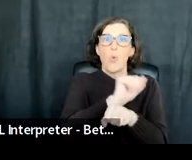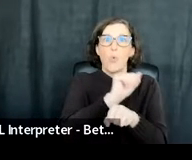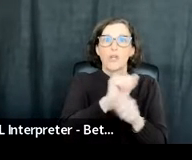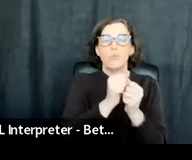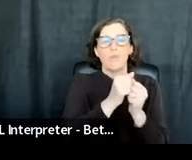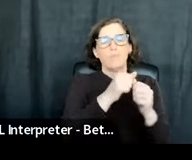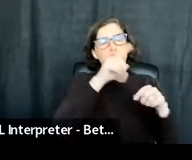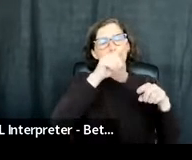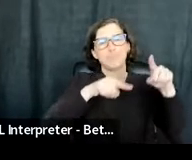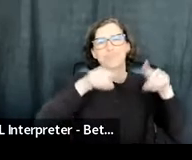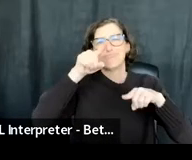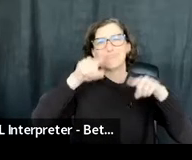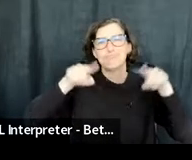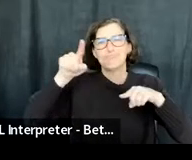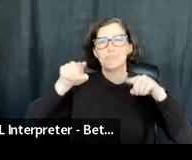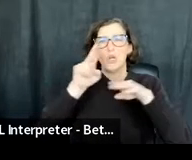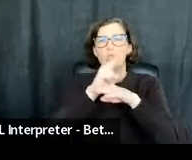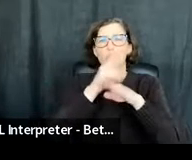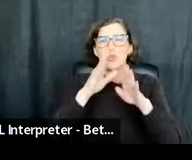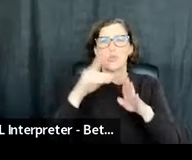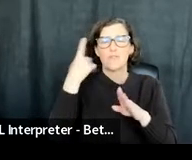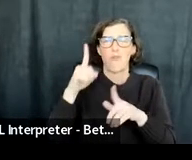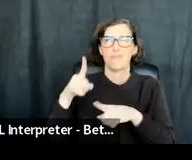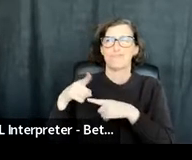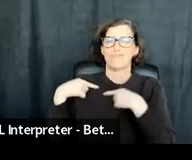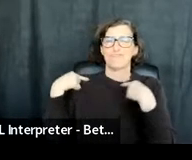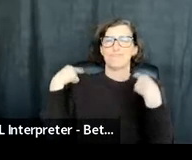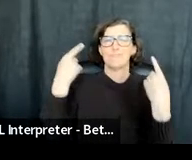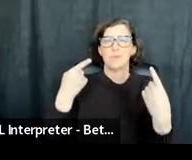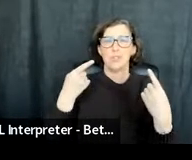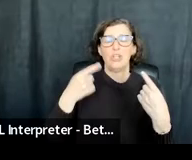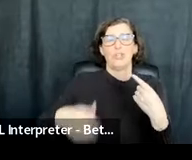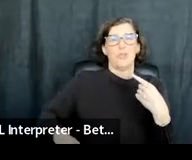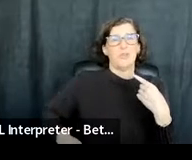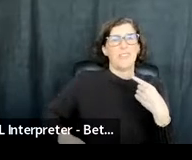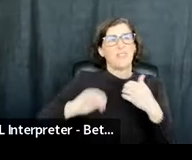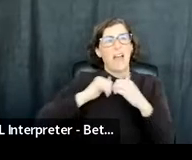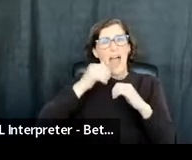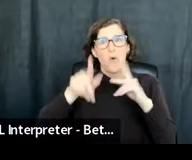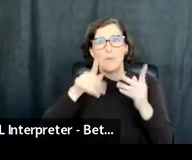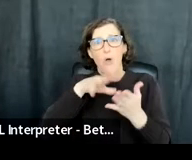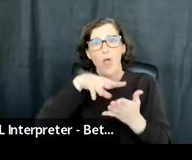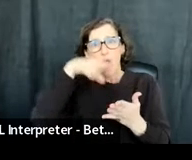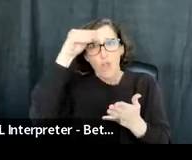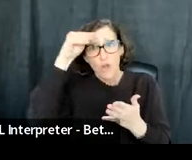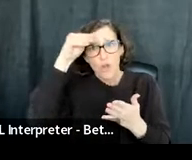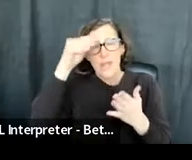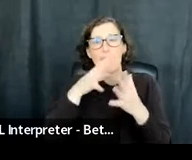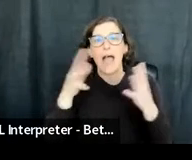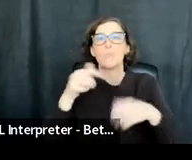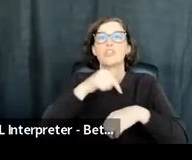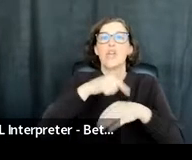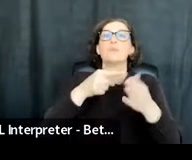cross-section of users over a long period of time, you start to get a sense of people's learning styles and sort of the learning curve that they